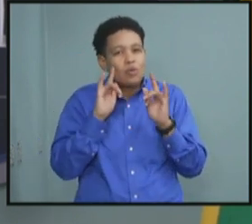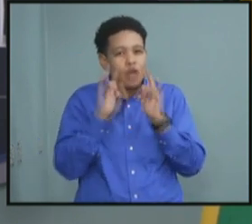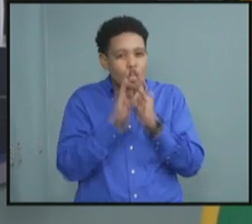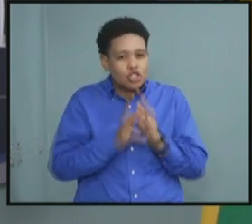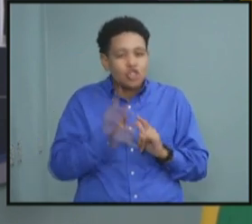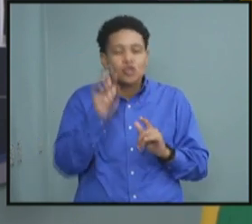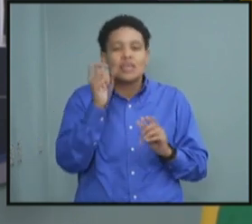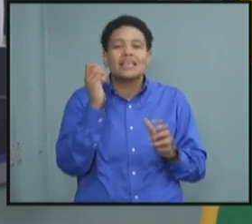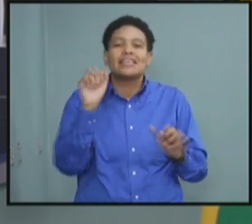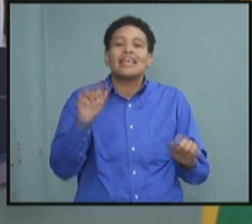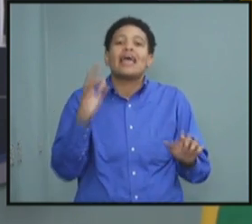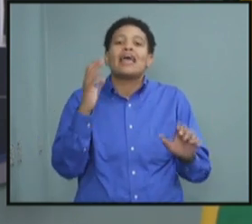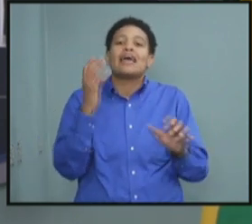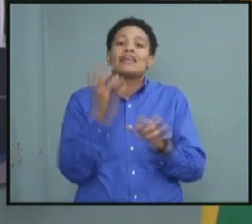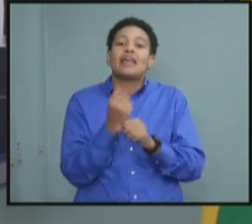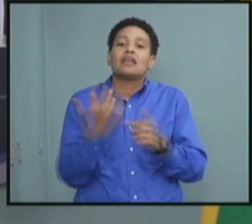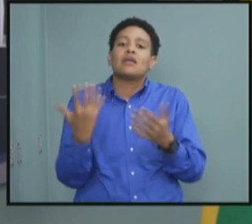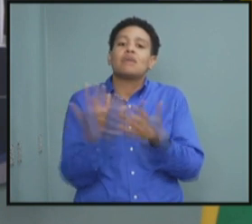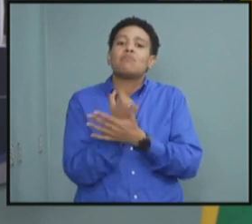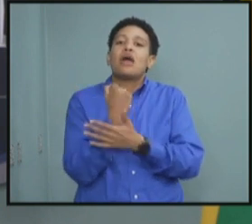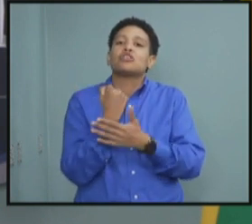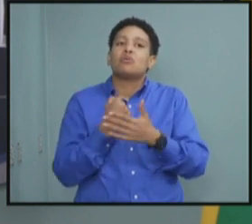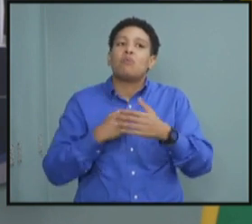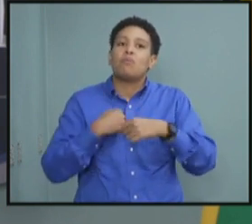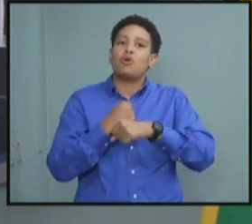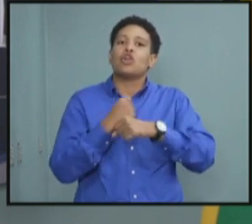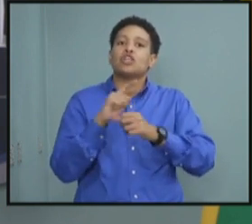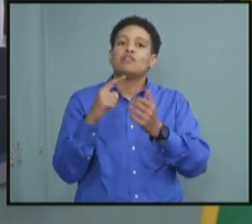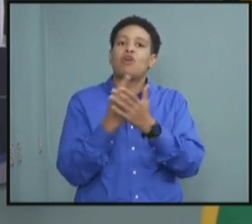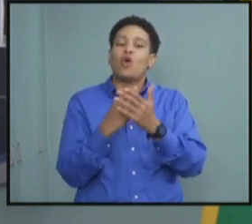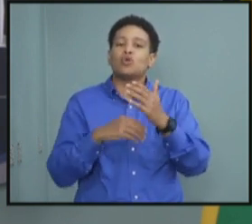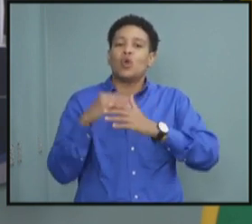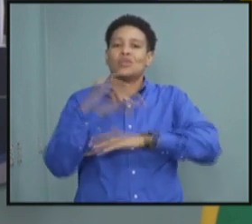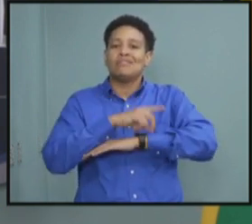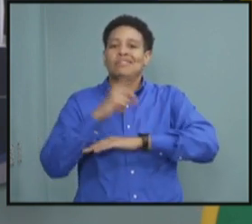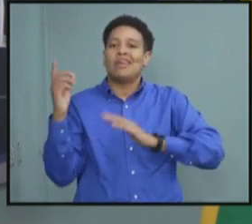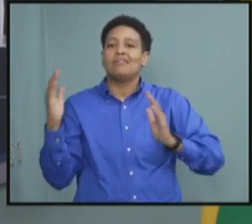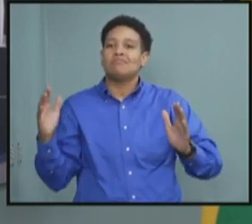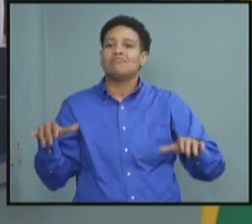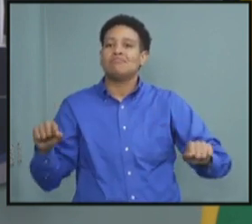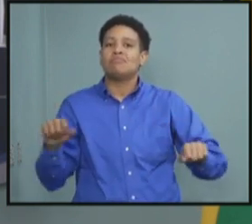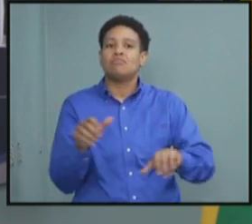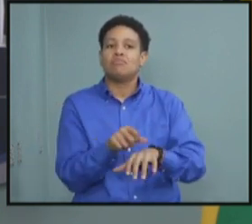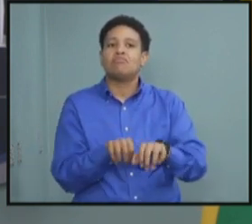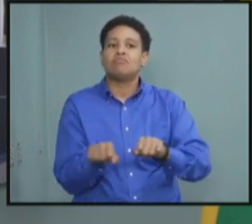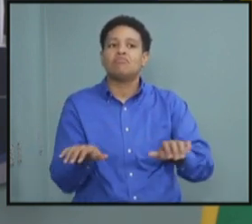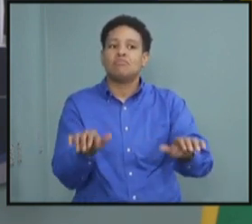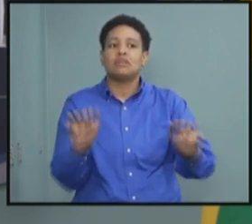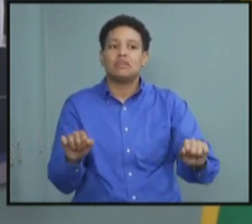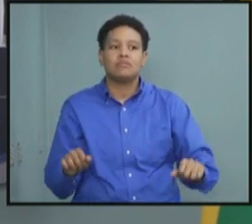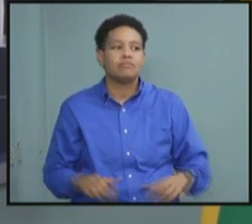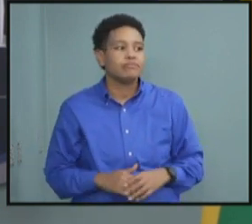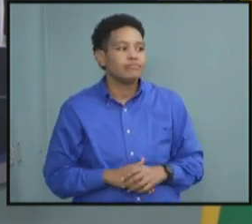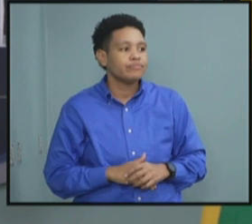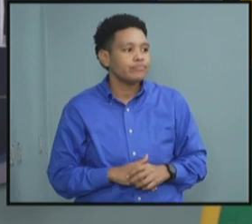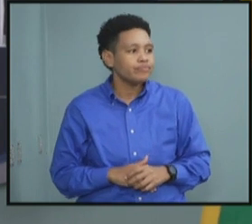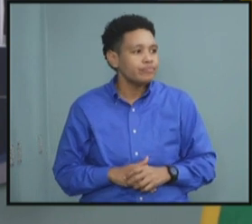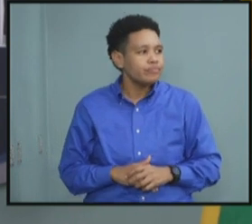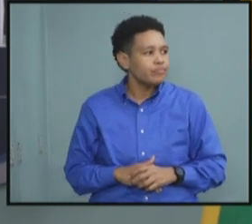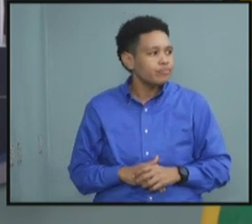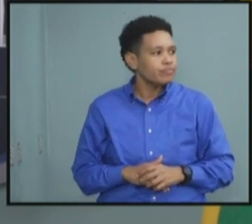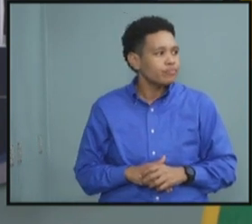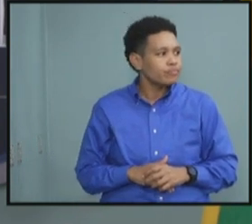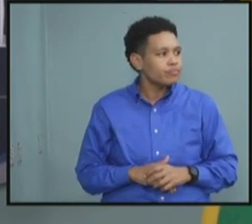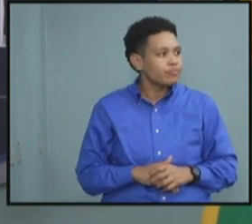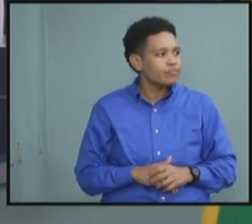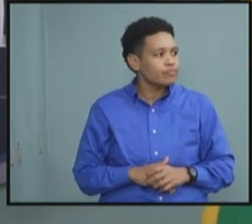get the maximum productive hours out of the day. Thank you, Mr. Prime Minister. Next question, Zara Burton, 18. Sorry, before that, there was the question